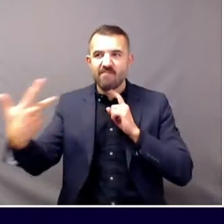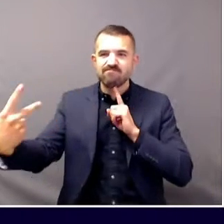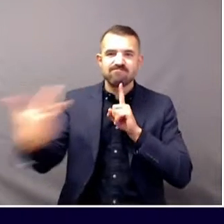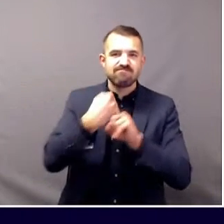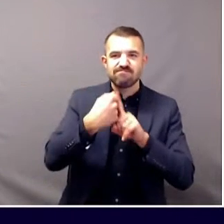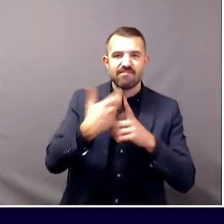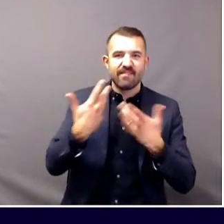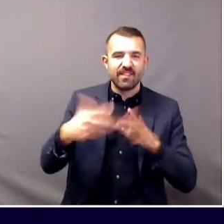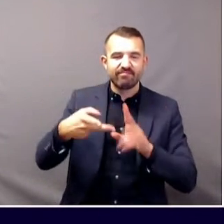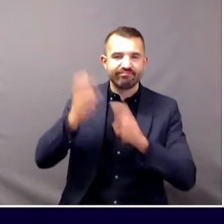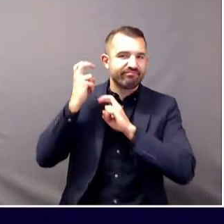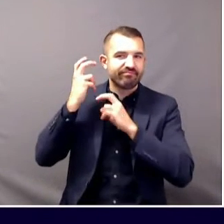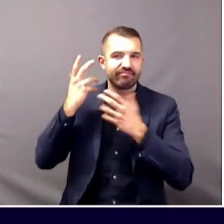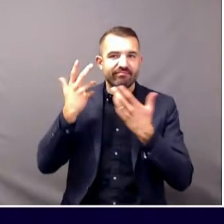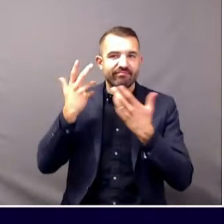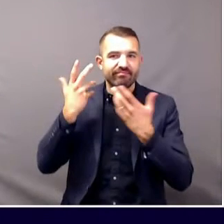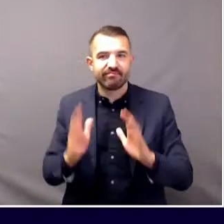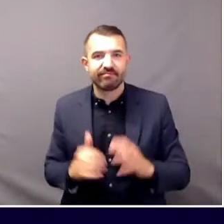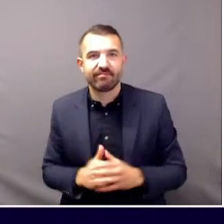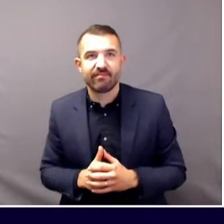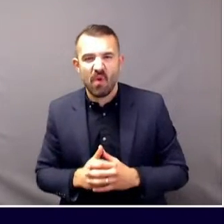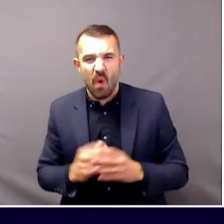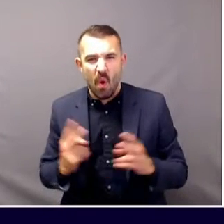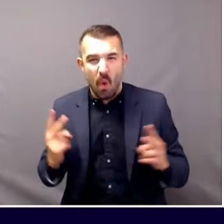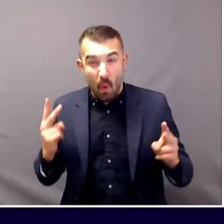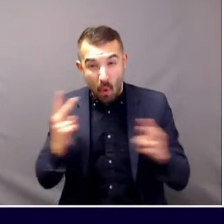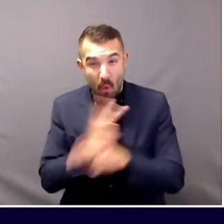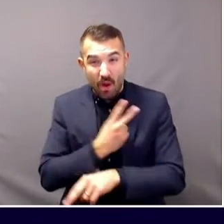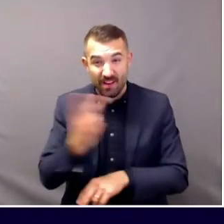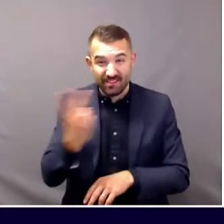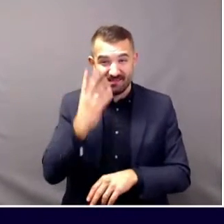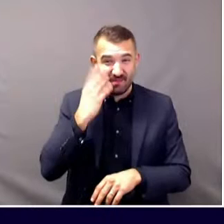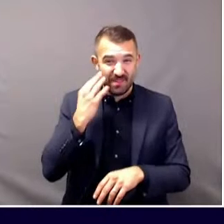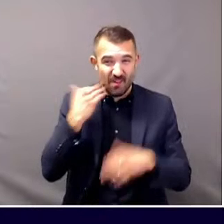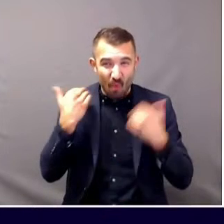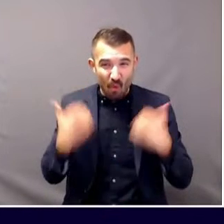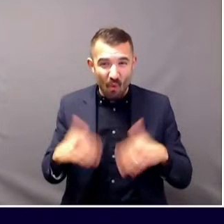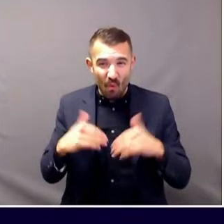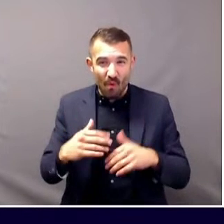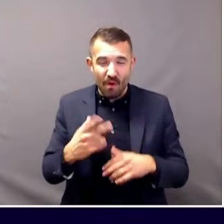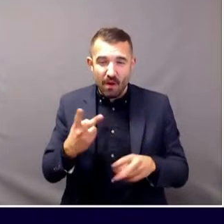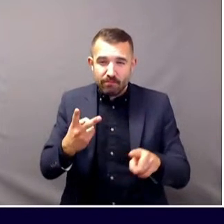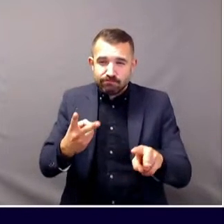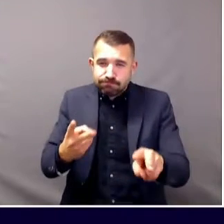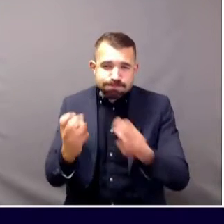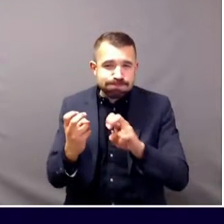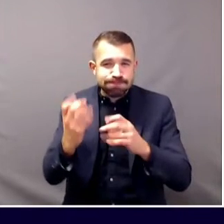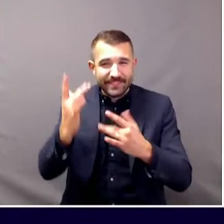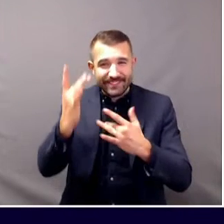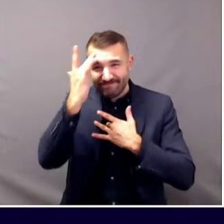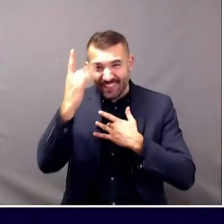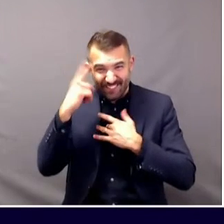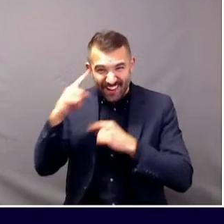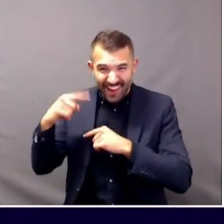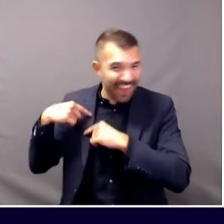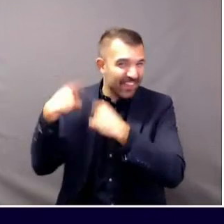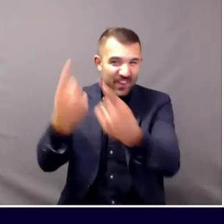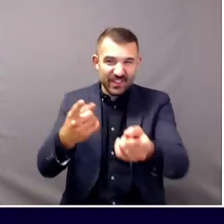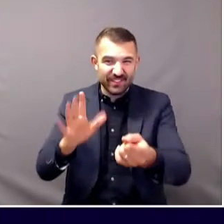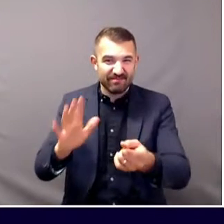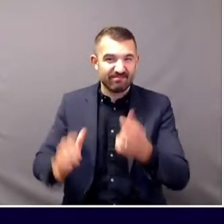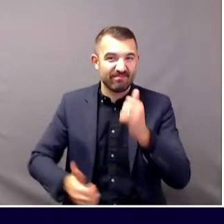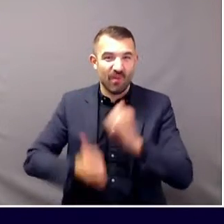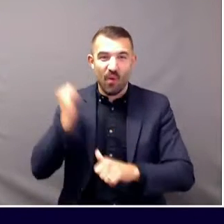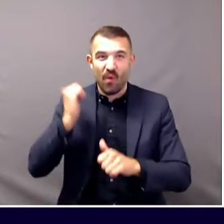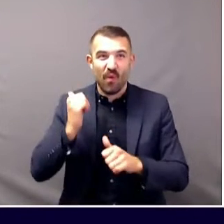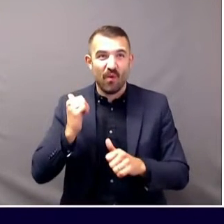worst thing that they and their partner had ever encountered. So as you're making decisions about what you do this weekend and who you interact